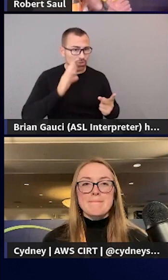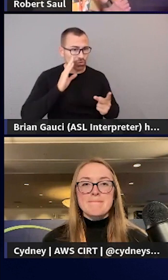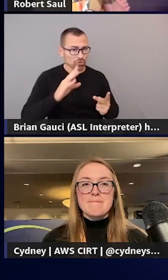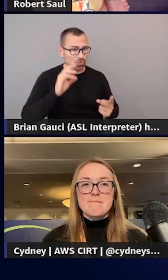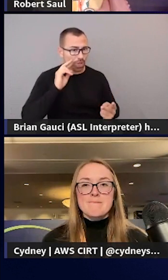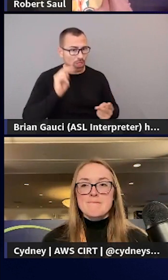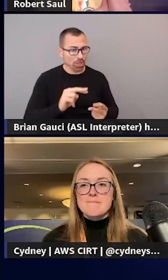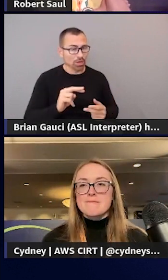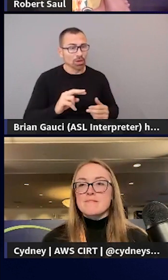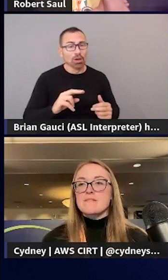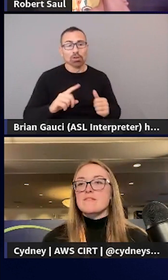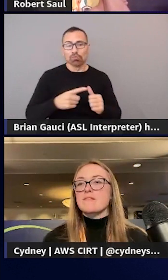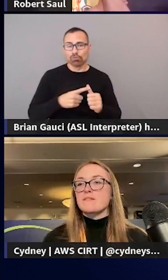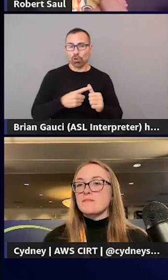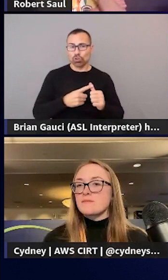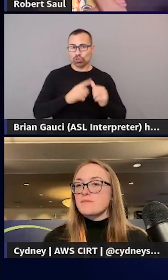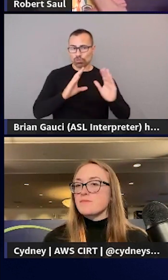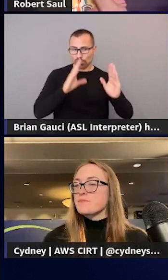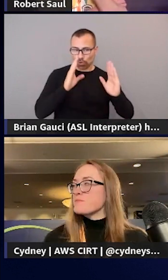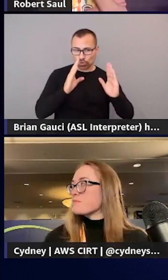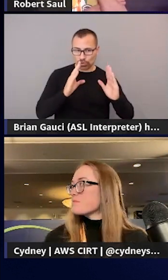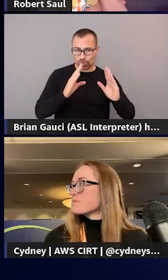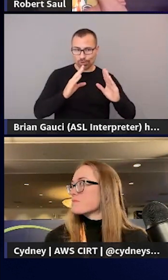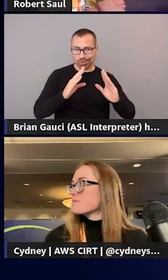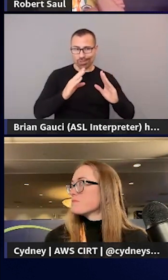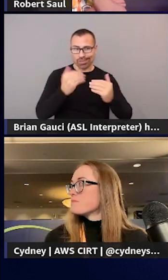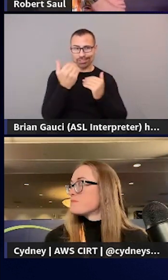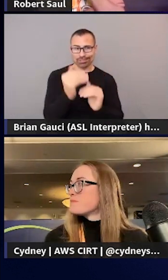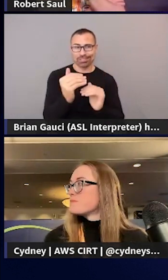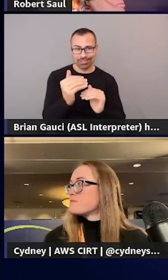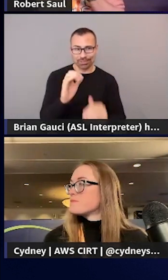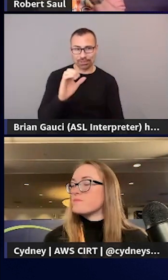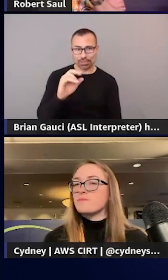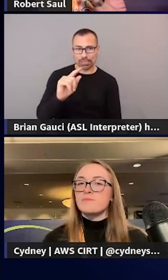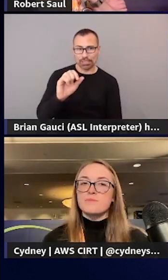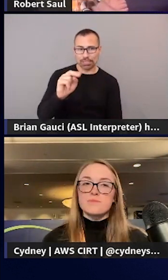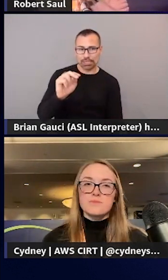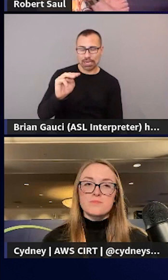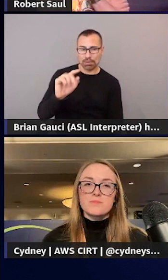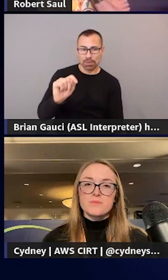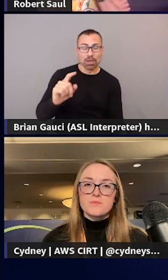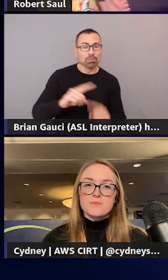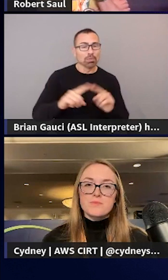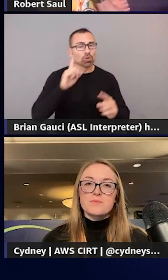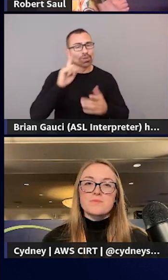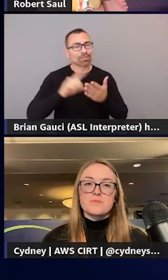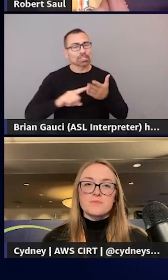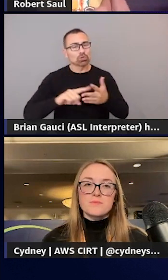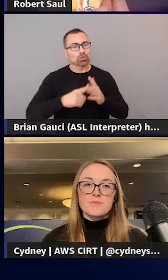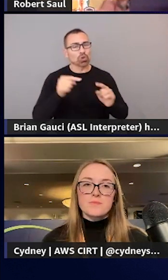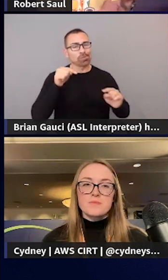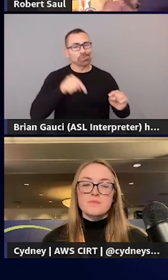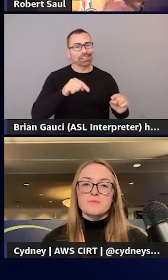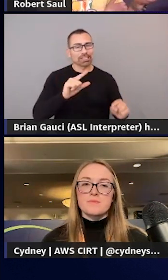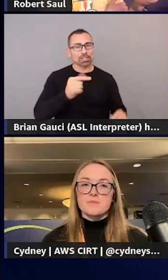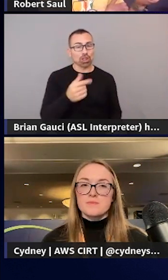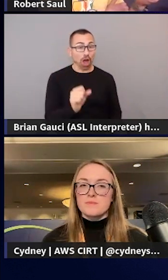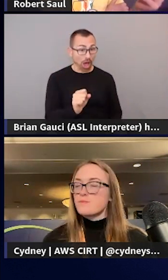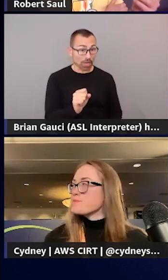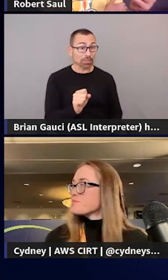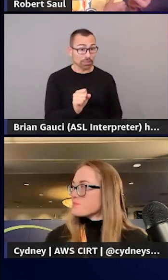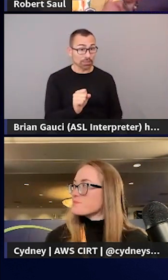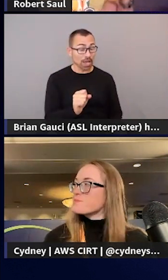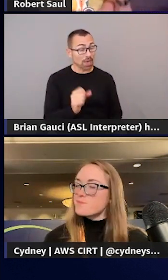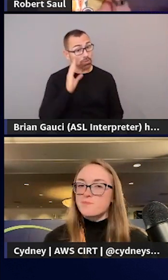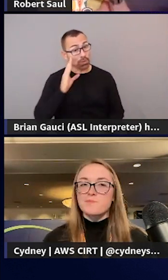on containment, and your investigation is going to probably start and end with these logs. And one of the things that